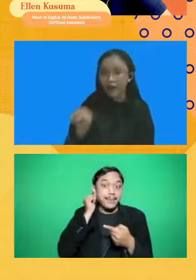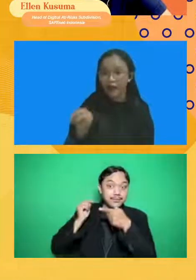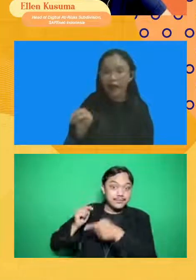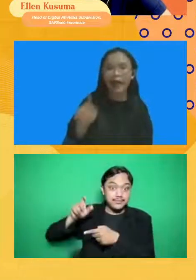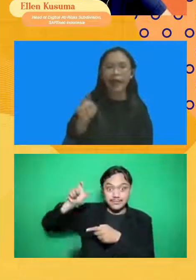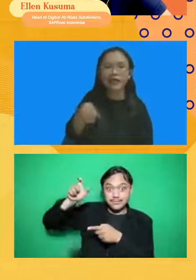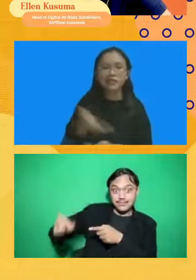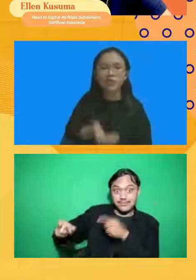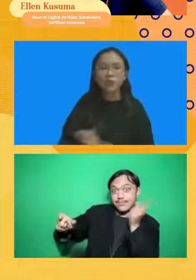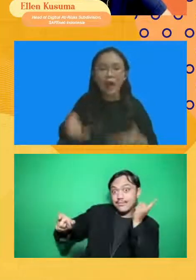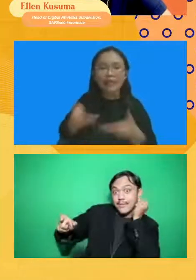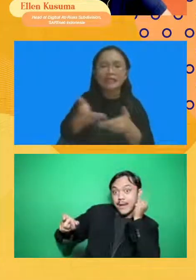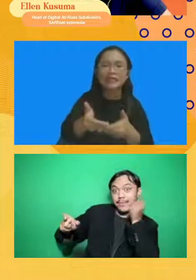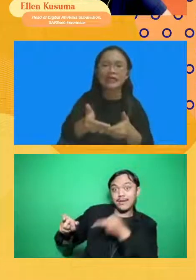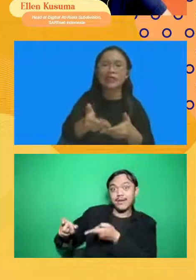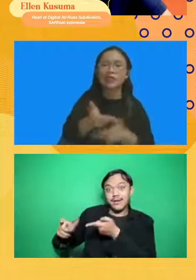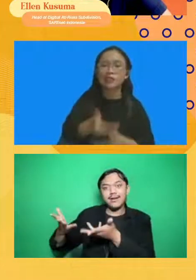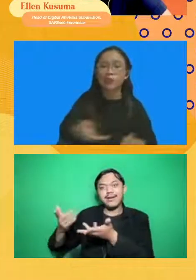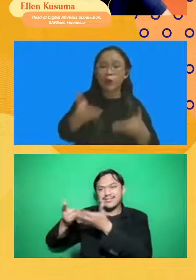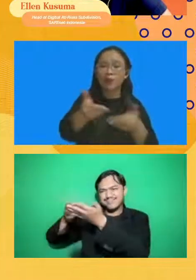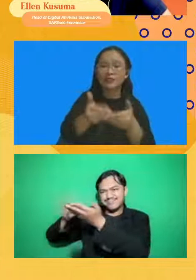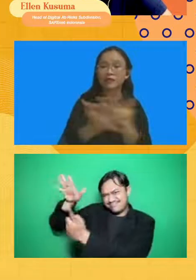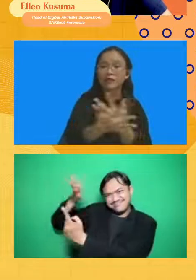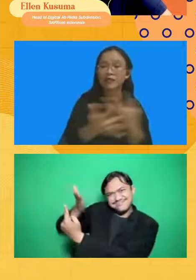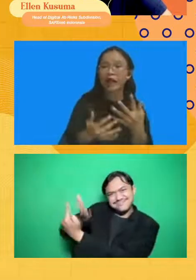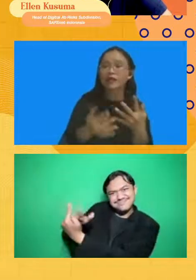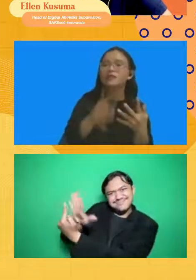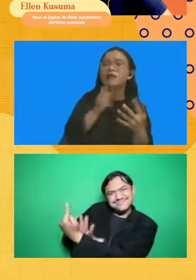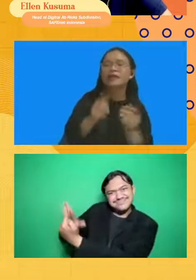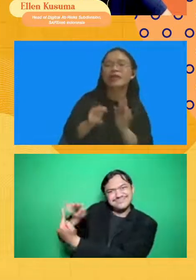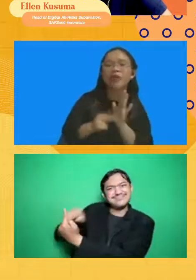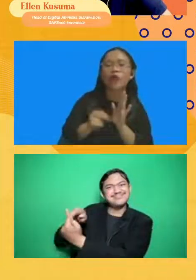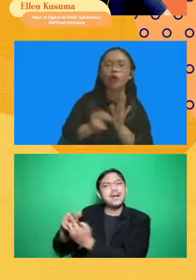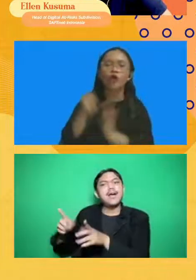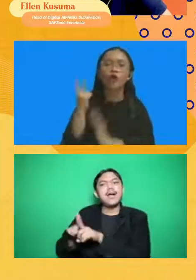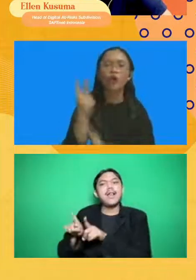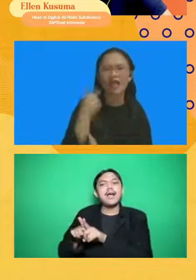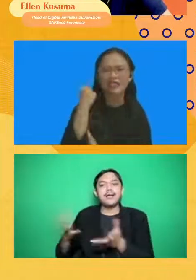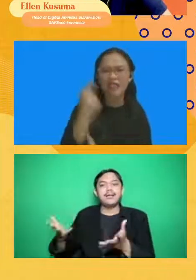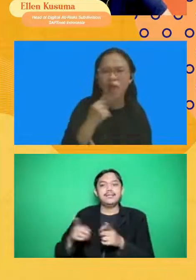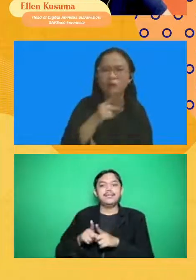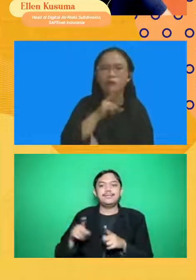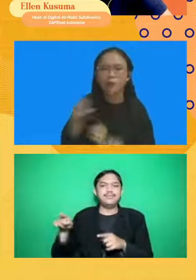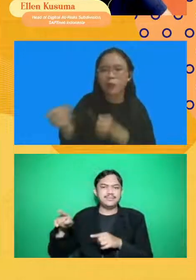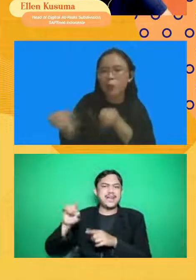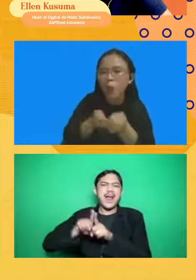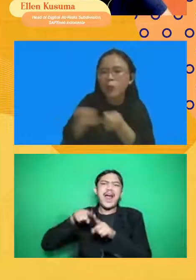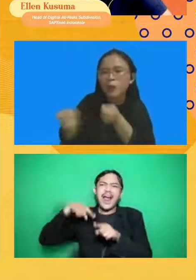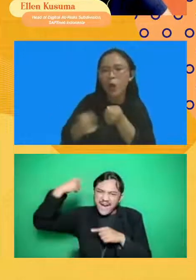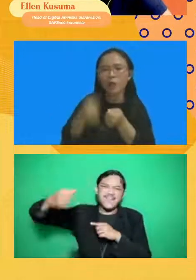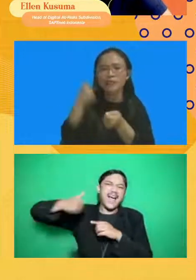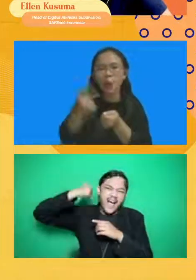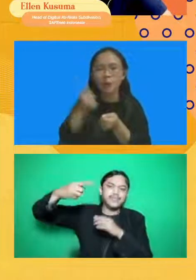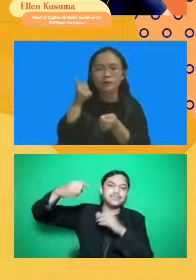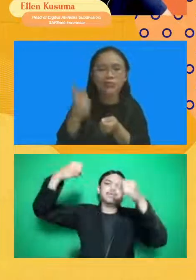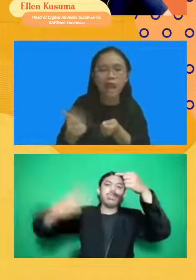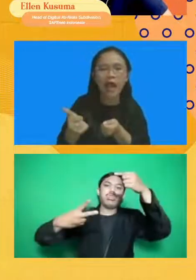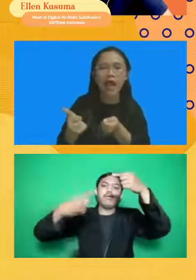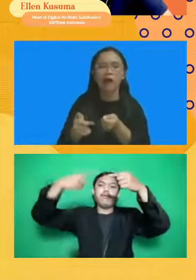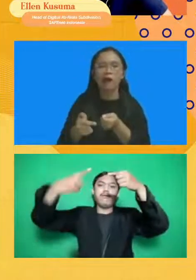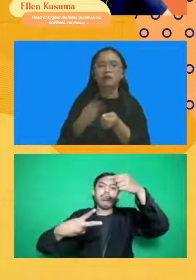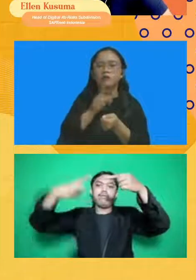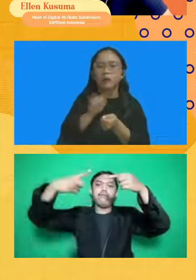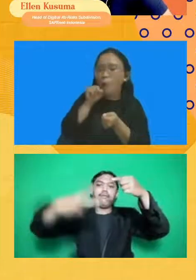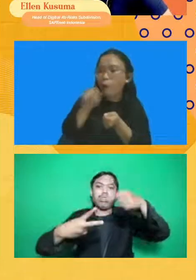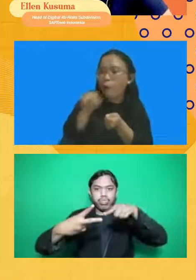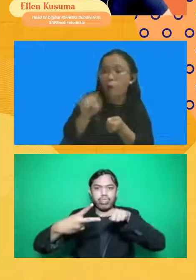more vulnerable, surveilled, controlled, violated, and so on. So there is this type of